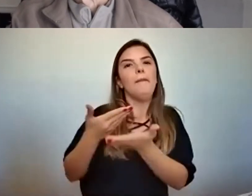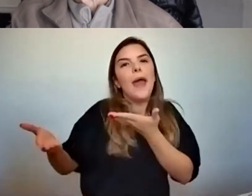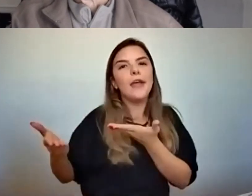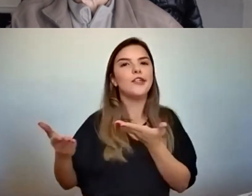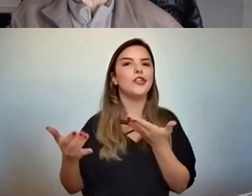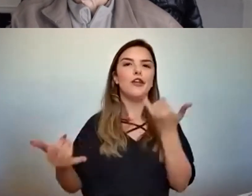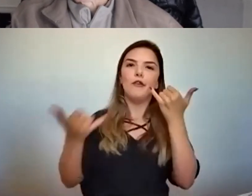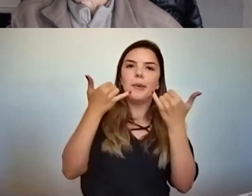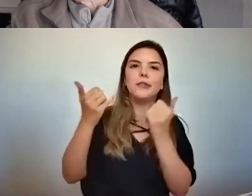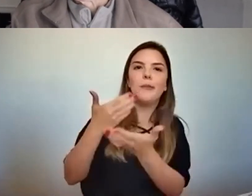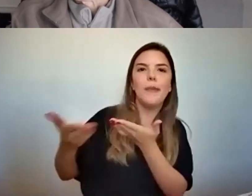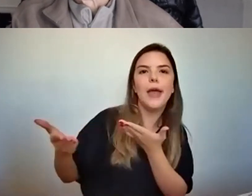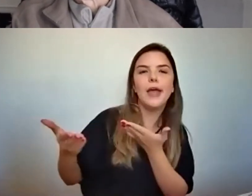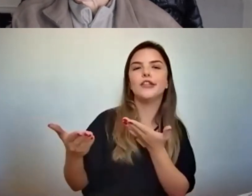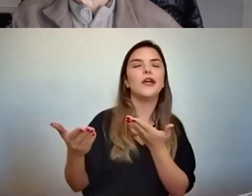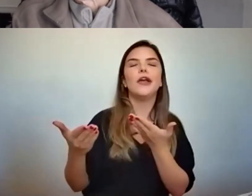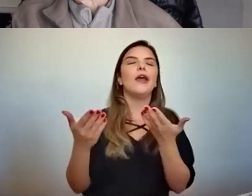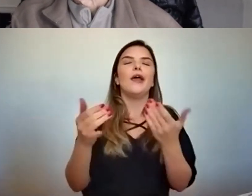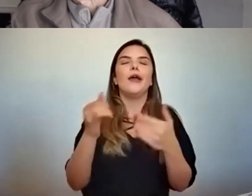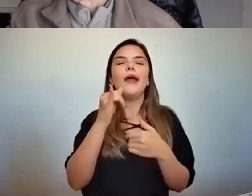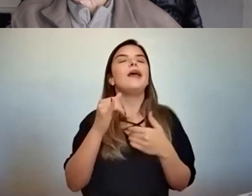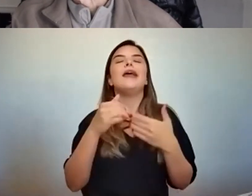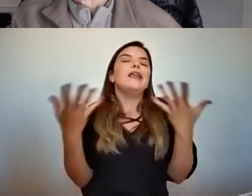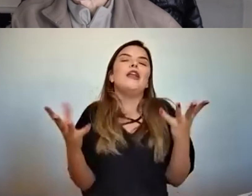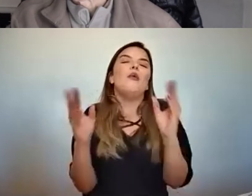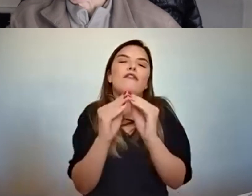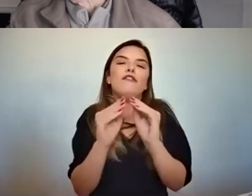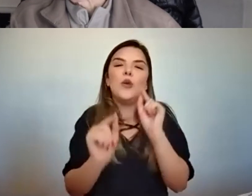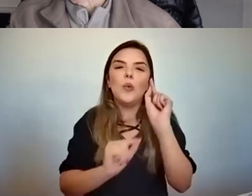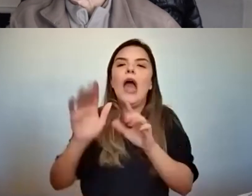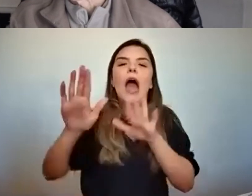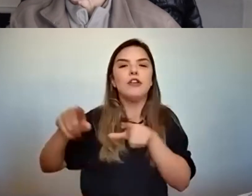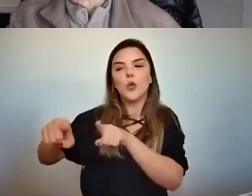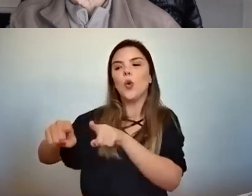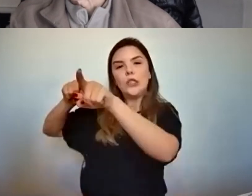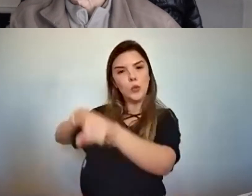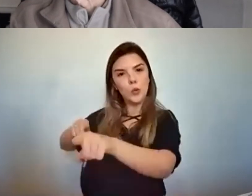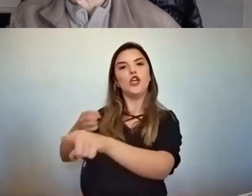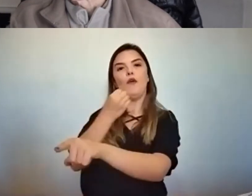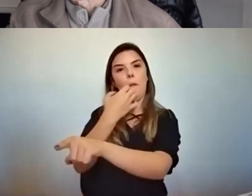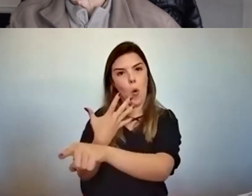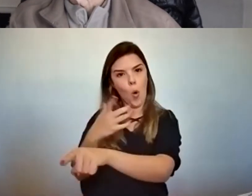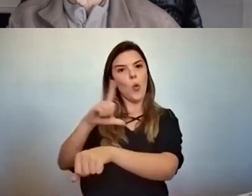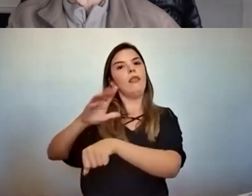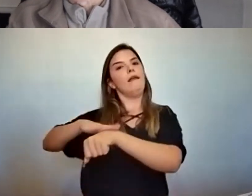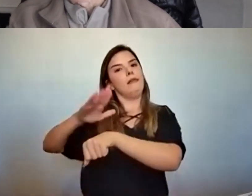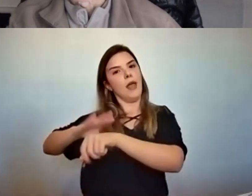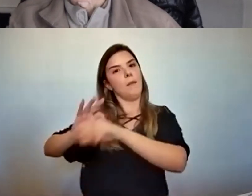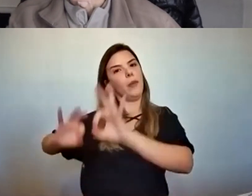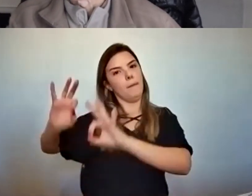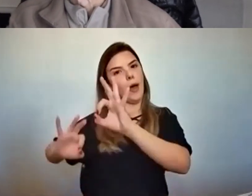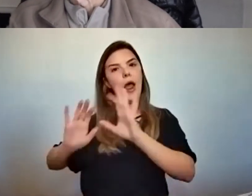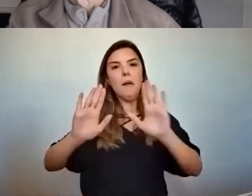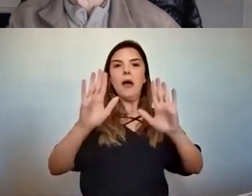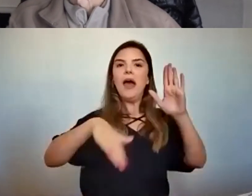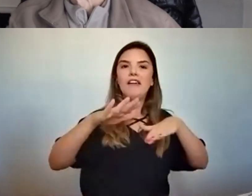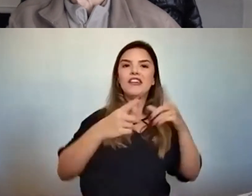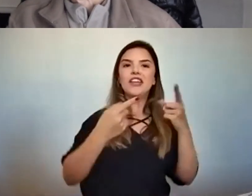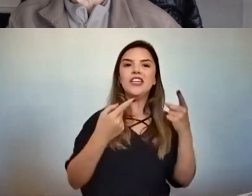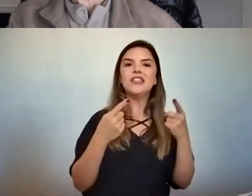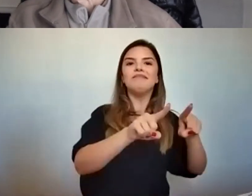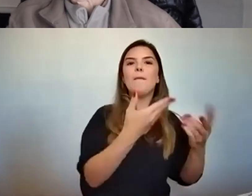better in consecutive because you know where the speaker is going. You have more time to get used to the speaker's accent, to the